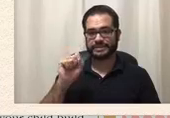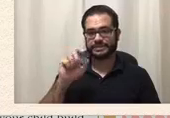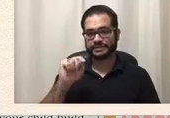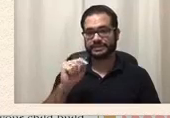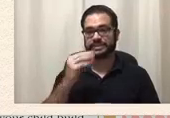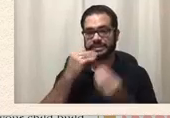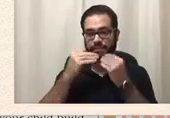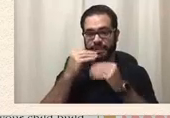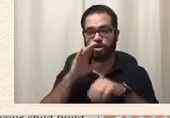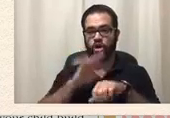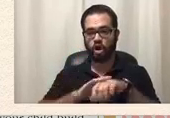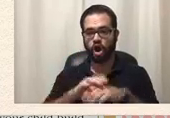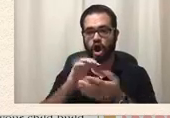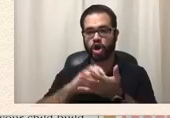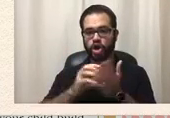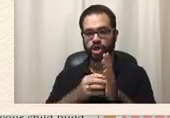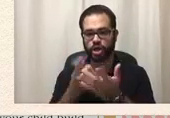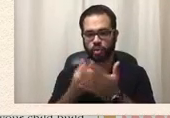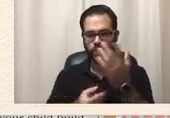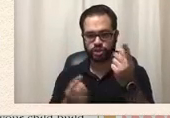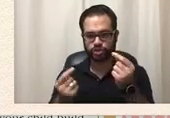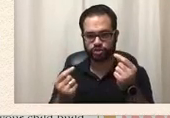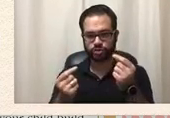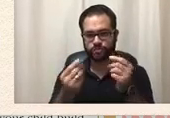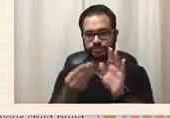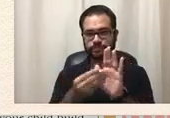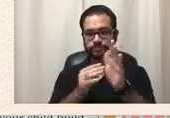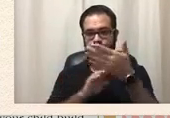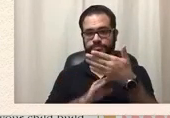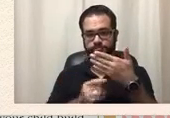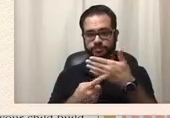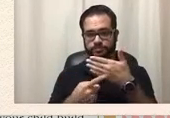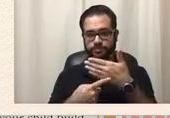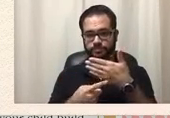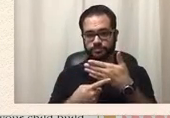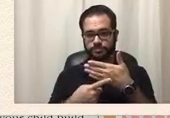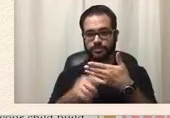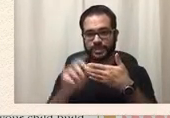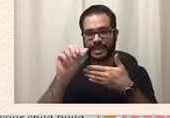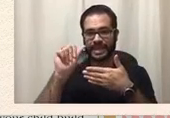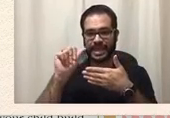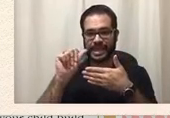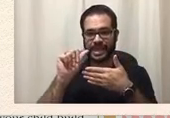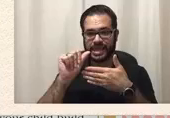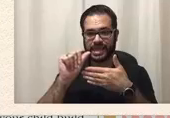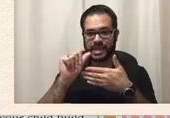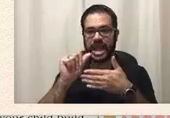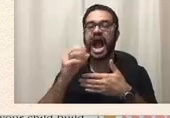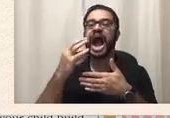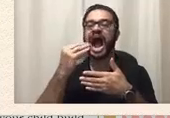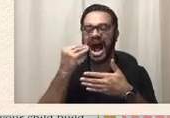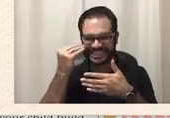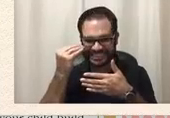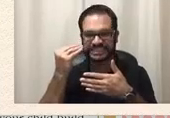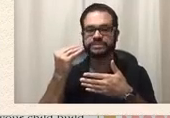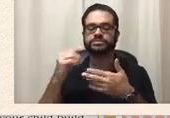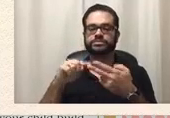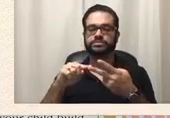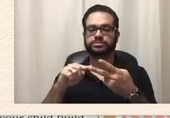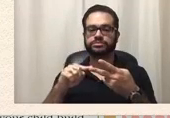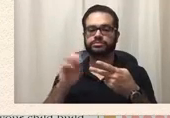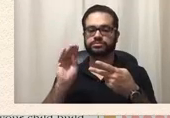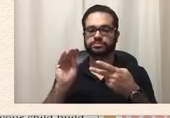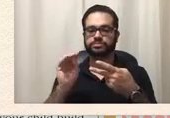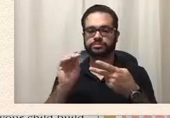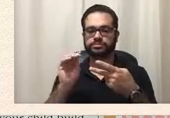the back side, where you flip the card over, it says A, taking a big bite of the cookie, B, baking cookies, or